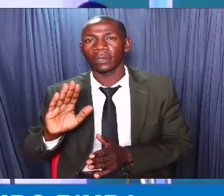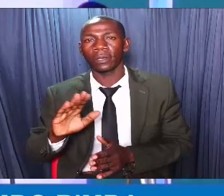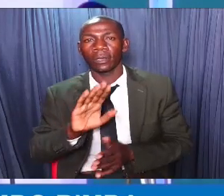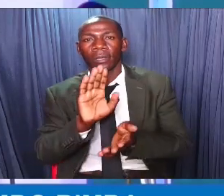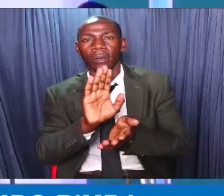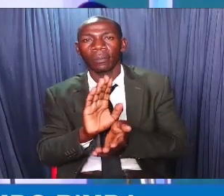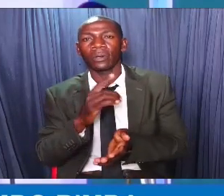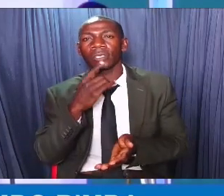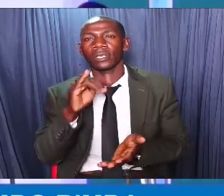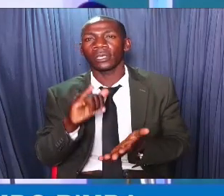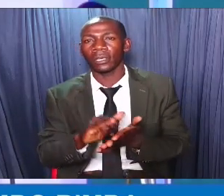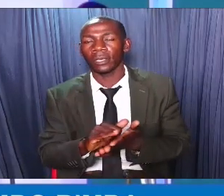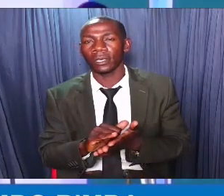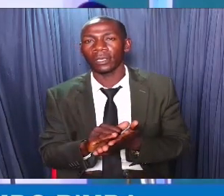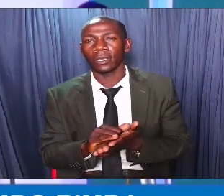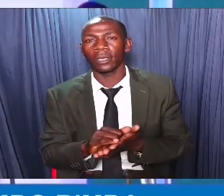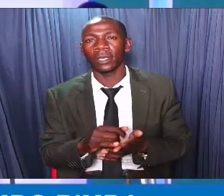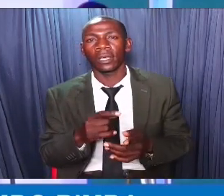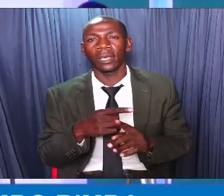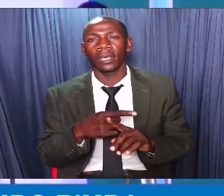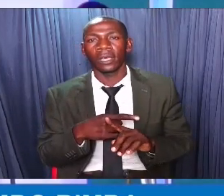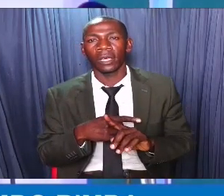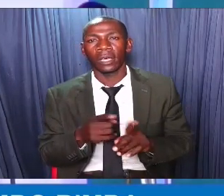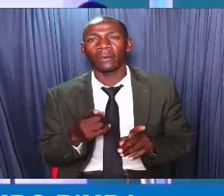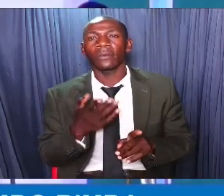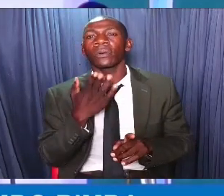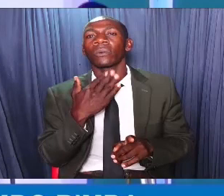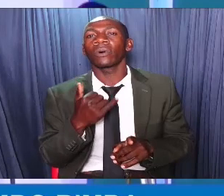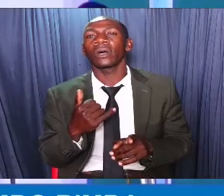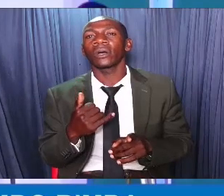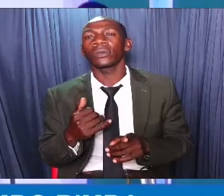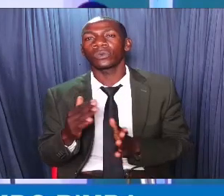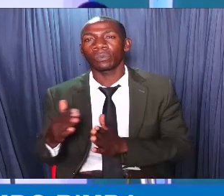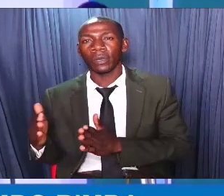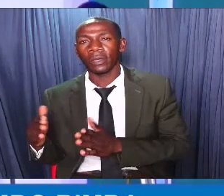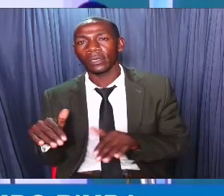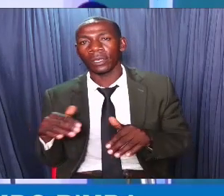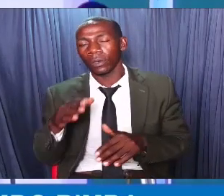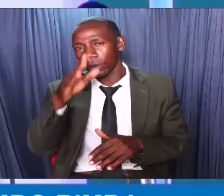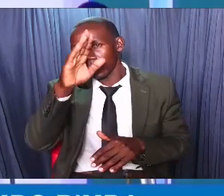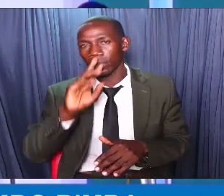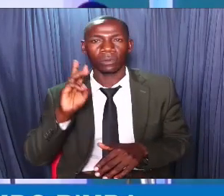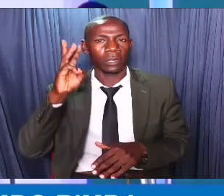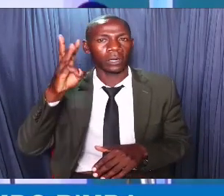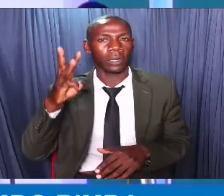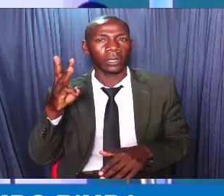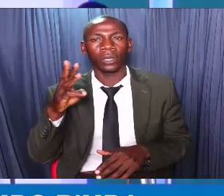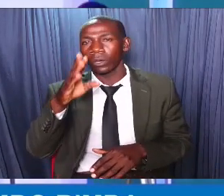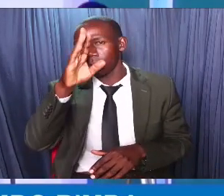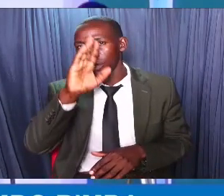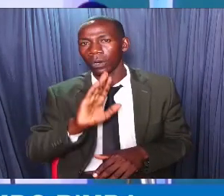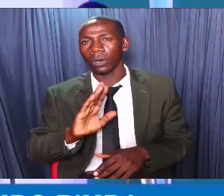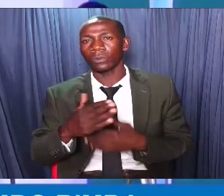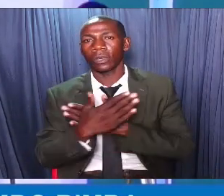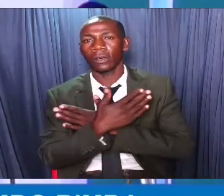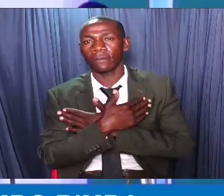Paulo akasema. That's what Paul said. Kila mtakalo kulifanya semeni Bwana akipenda. Anything you want to do, say God willing. Ni yeye apende. It's him